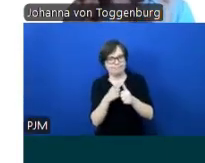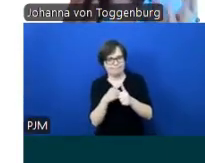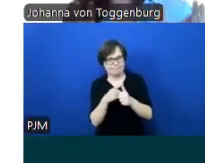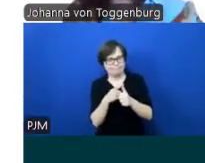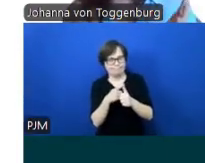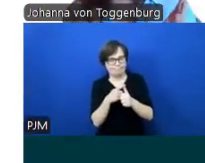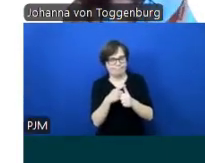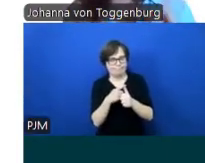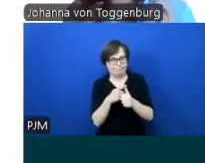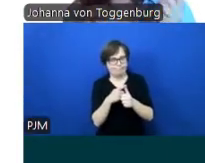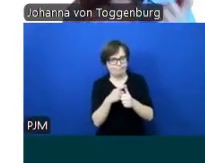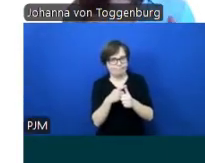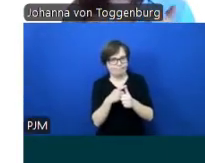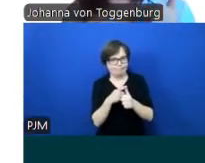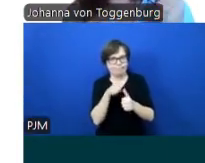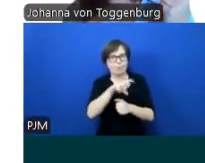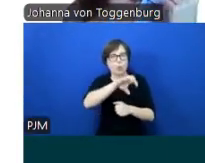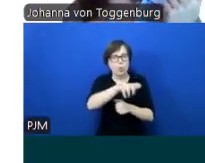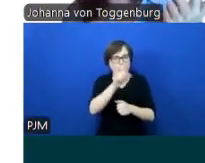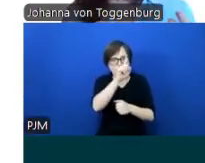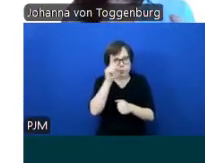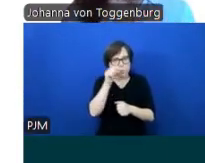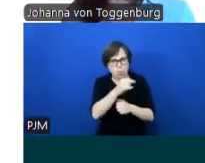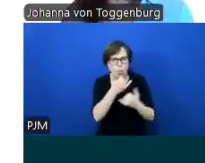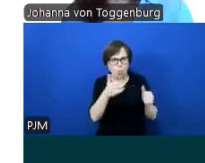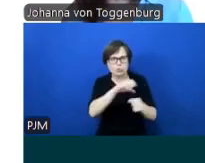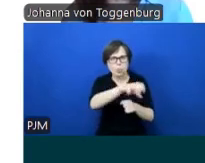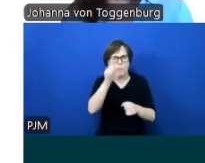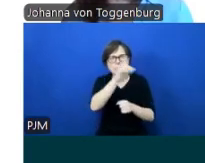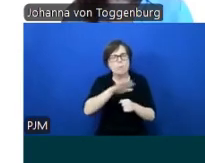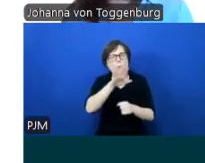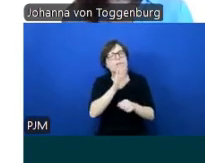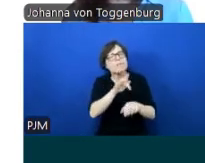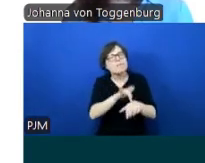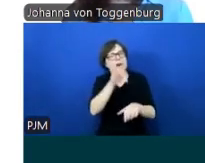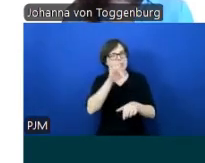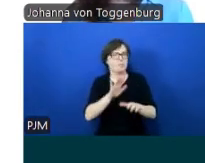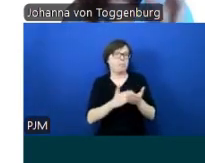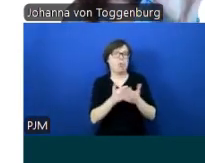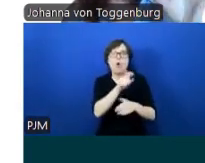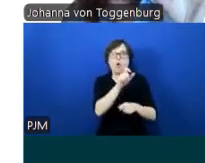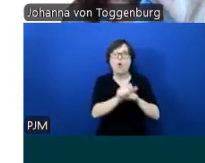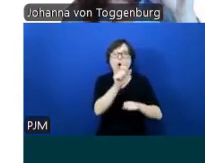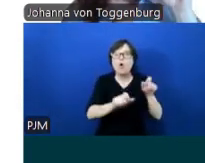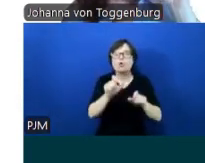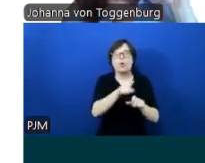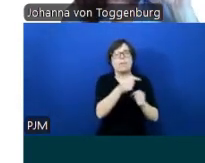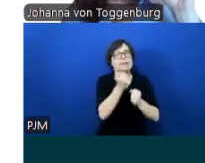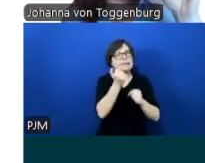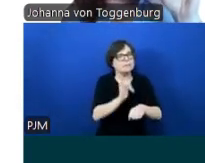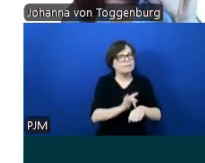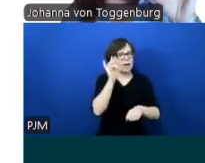So where do we have sensitive population groups and high population density areas, which are, you